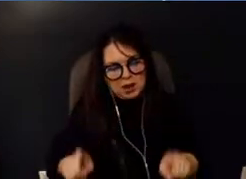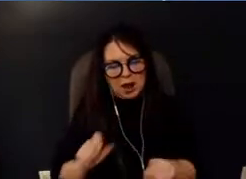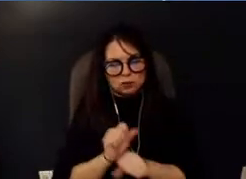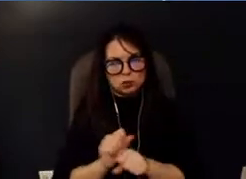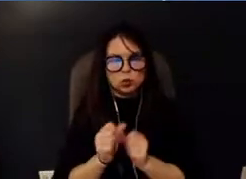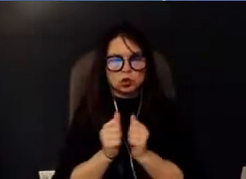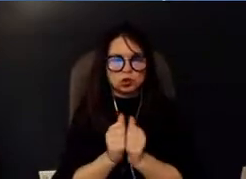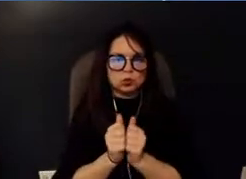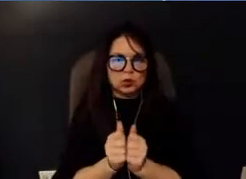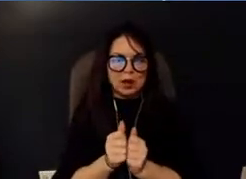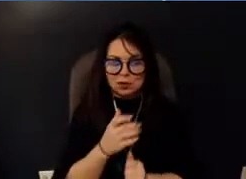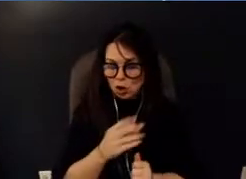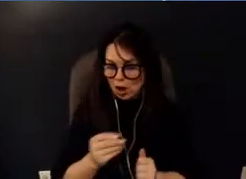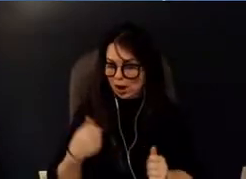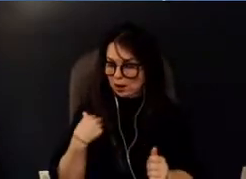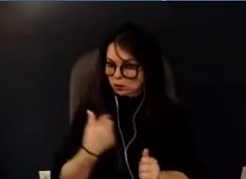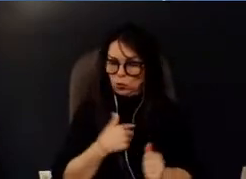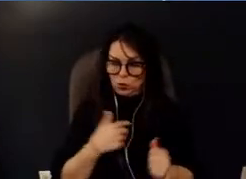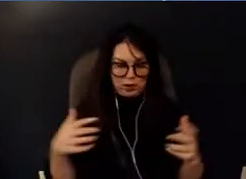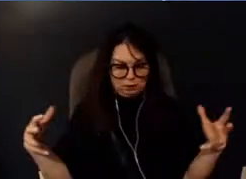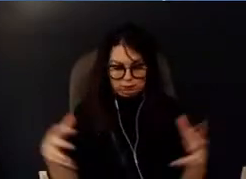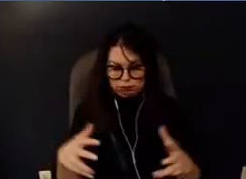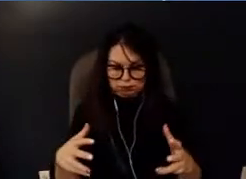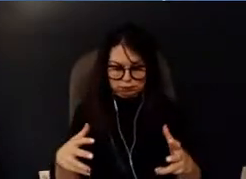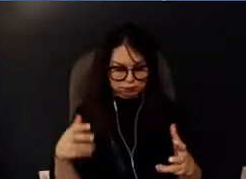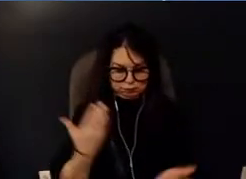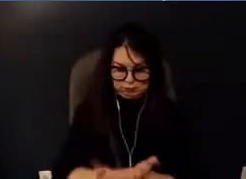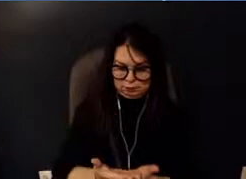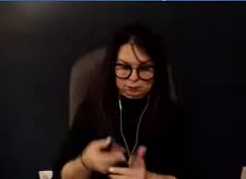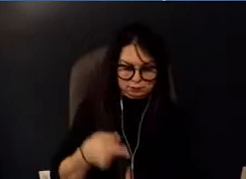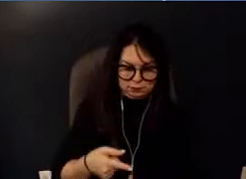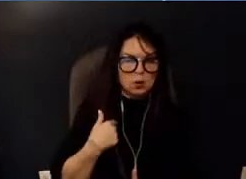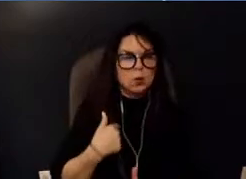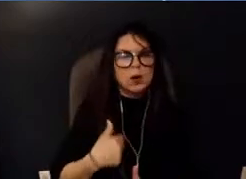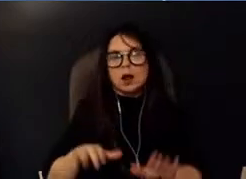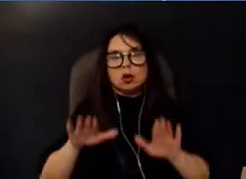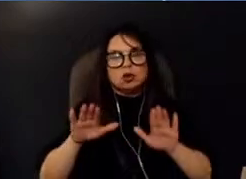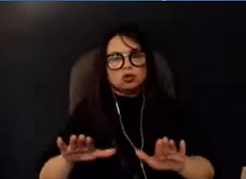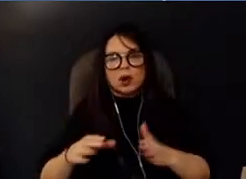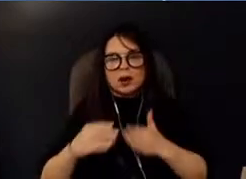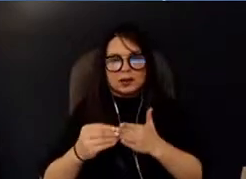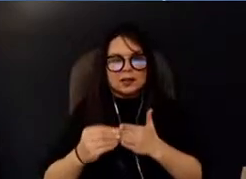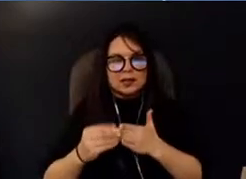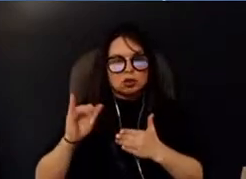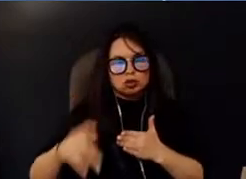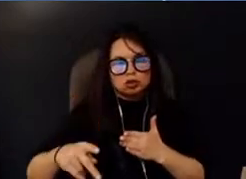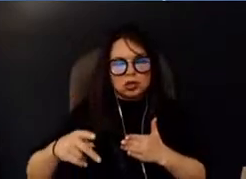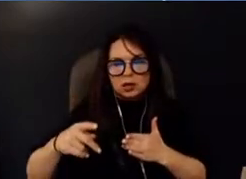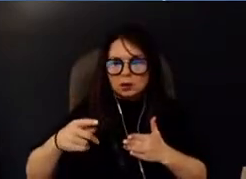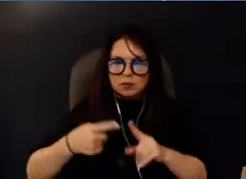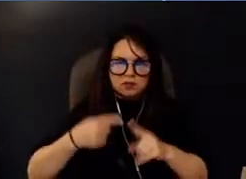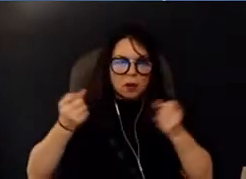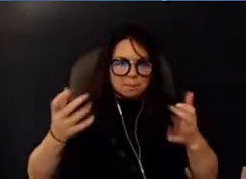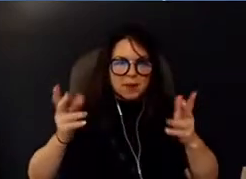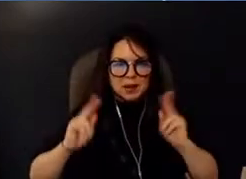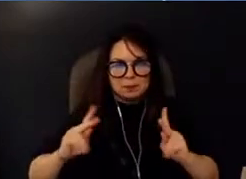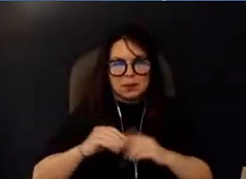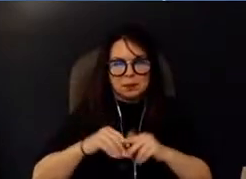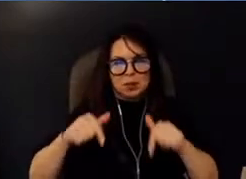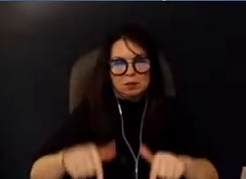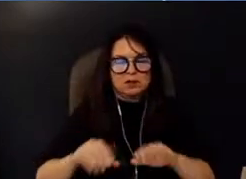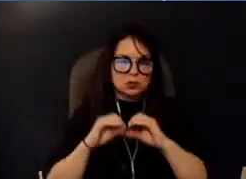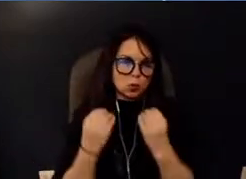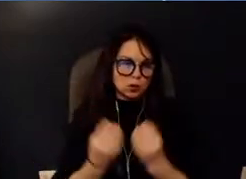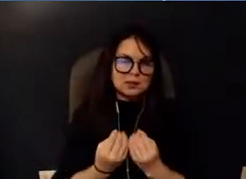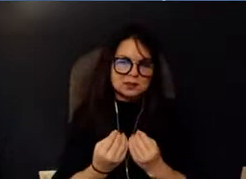point and we had such great leadership from so many people in the organization is really meaningful. So I didn't want